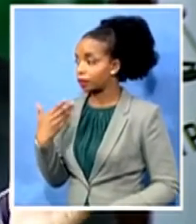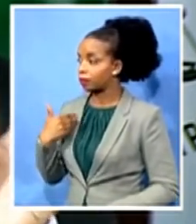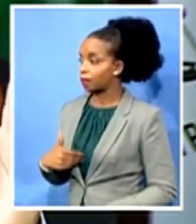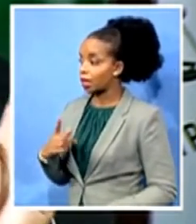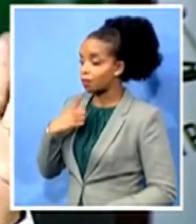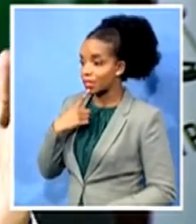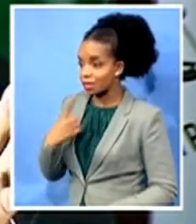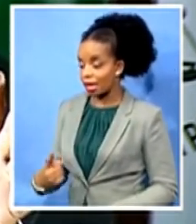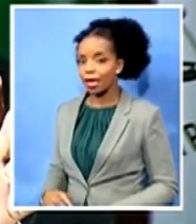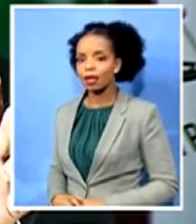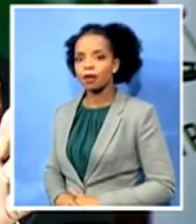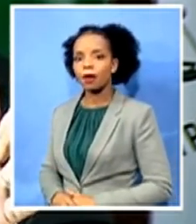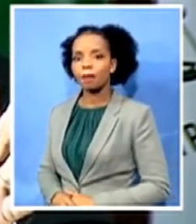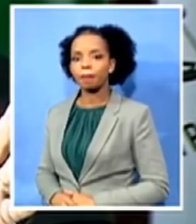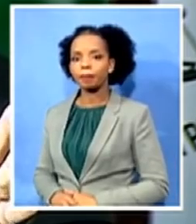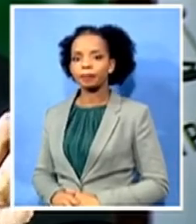maybe subject to whatever